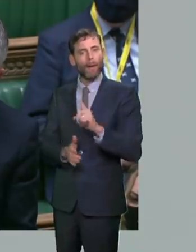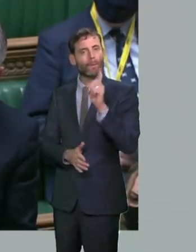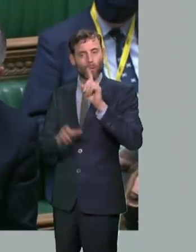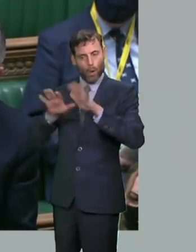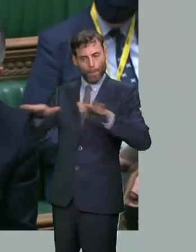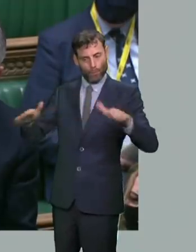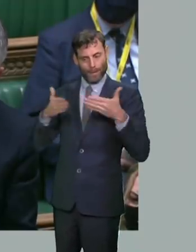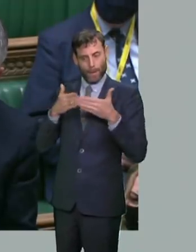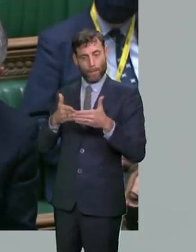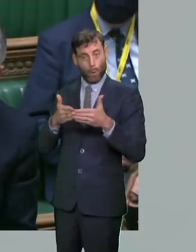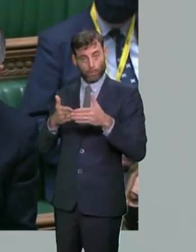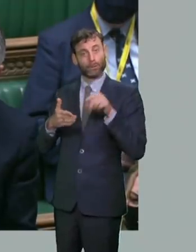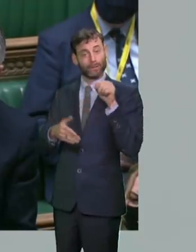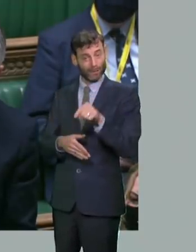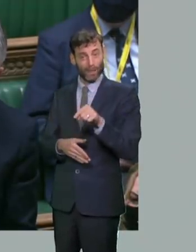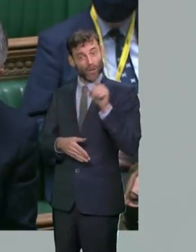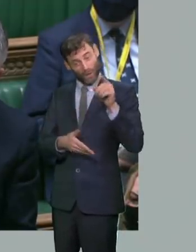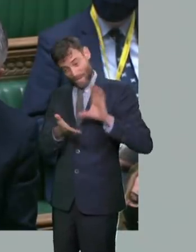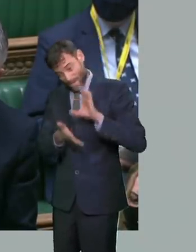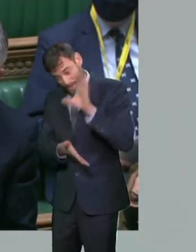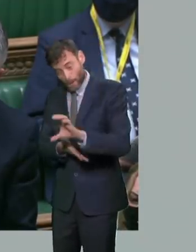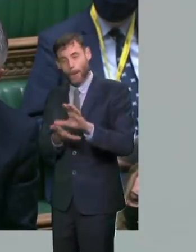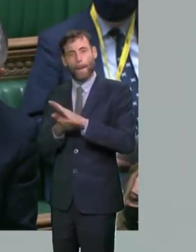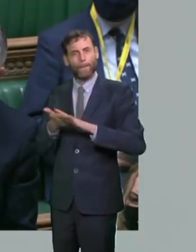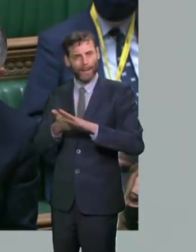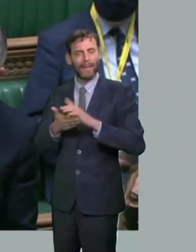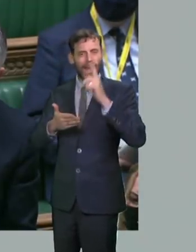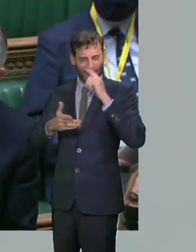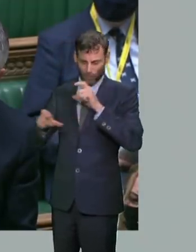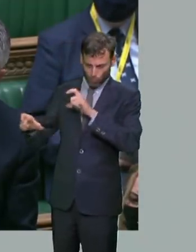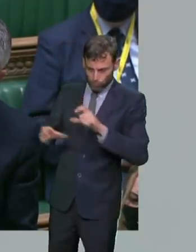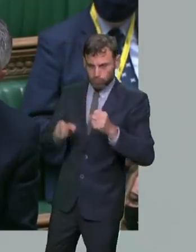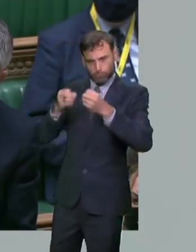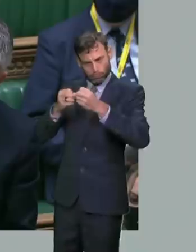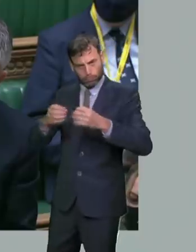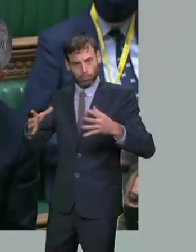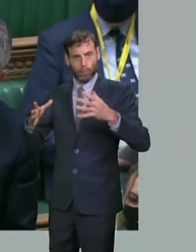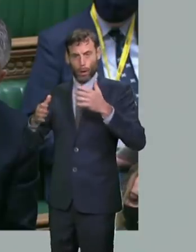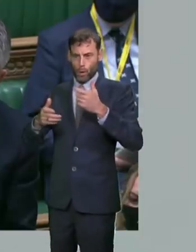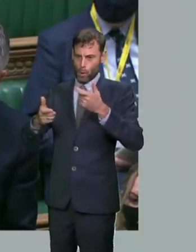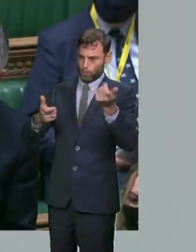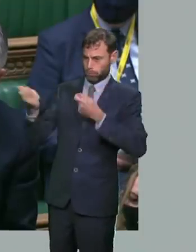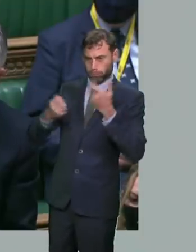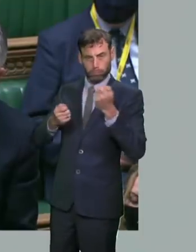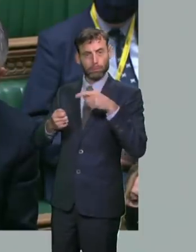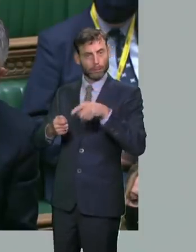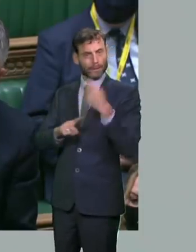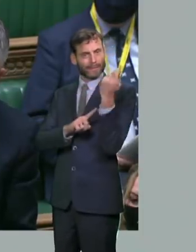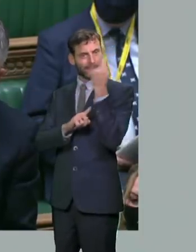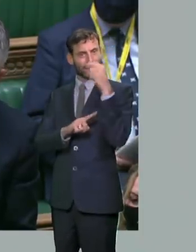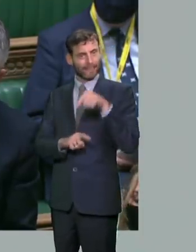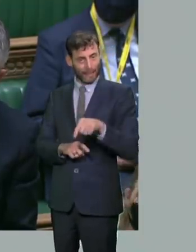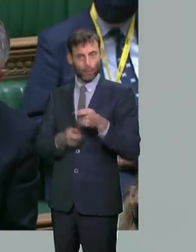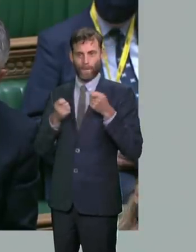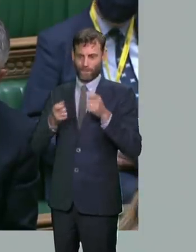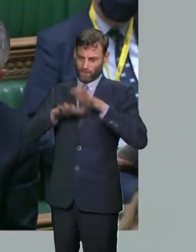Prime Minister's got a choice. Provide this money and allow continued scale-up and commercial success based on a UK supply chain, or see